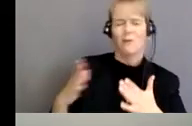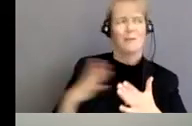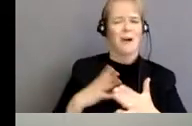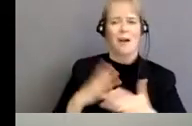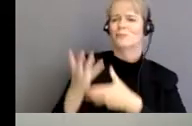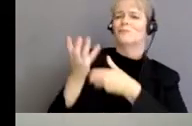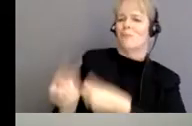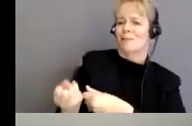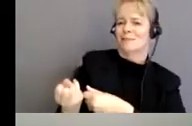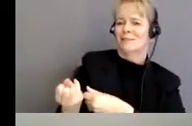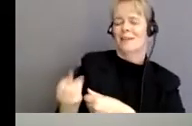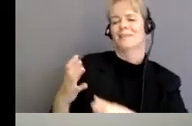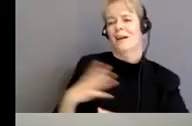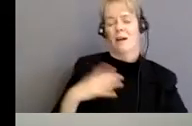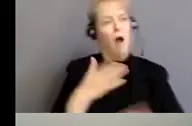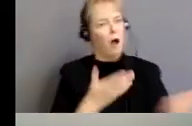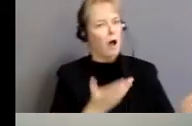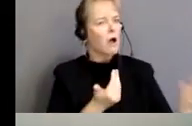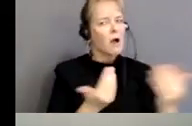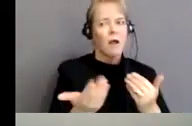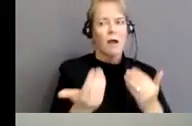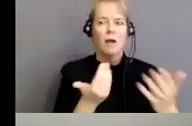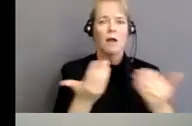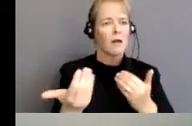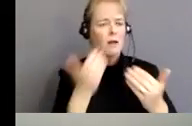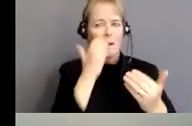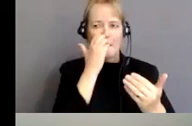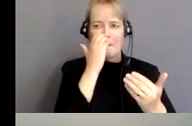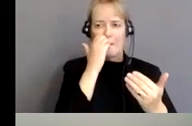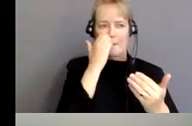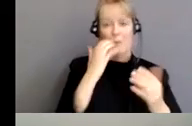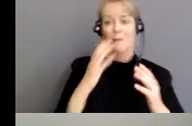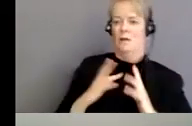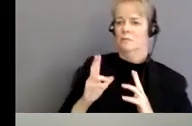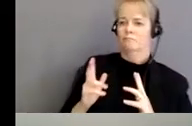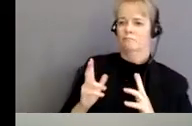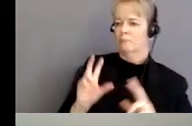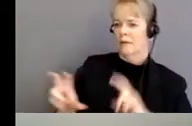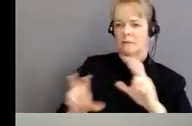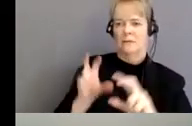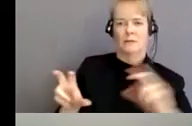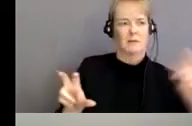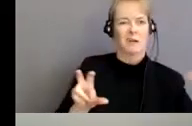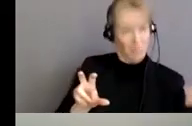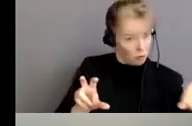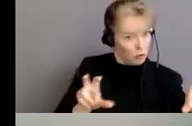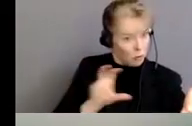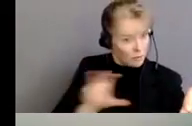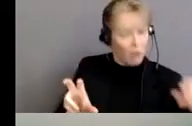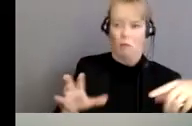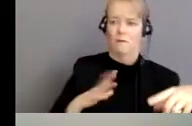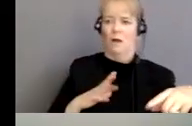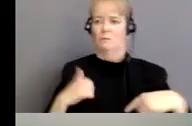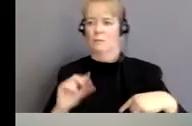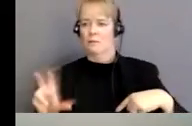for. It's one of those things where if everybody else is jumping off a bridge, are you going to jump off as well? Like, just do your due diligence, make sure